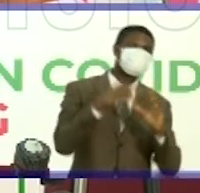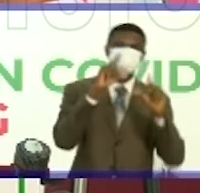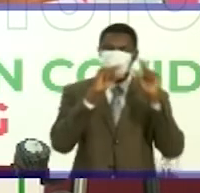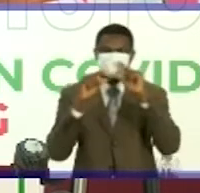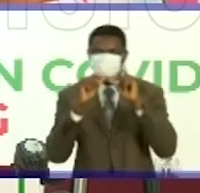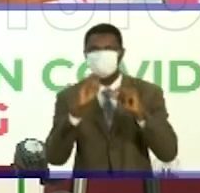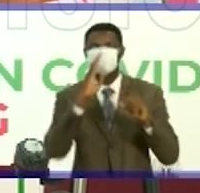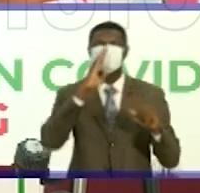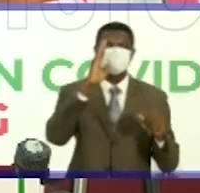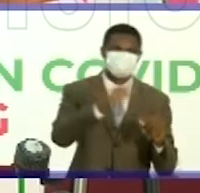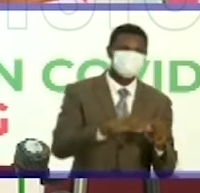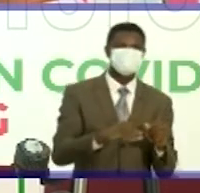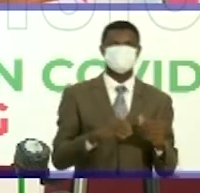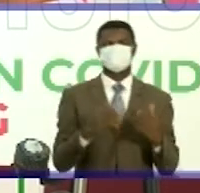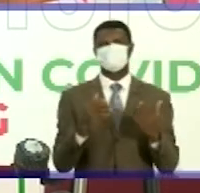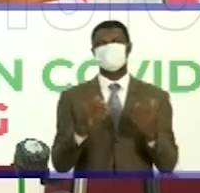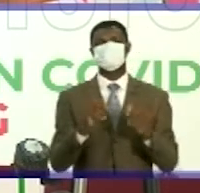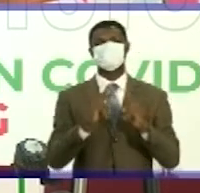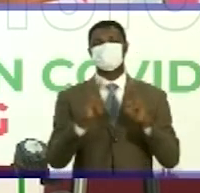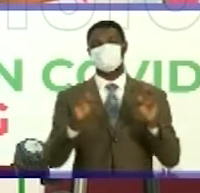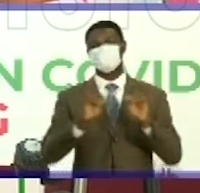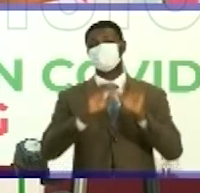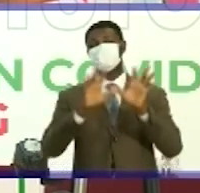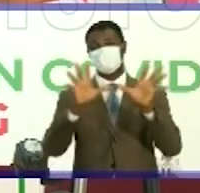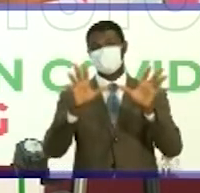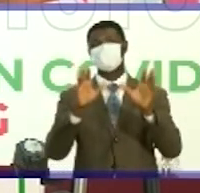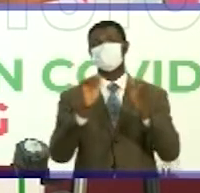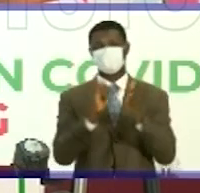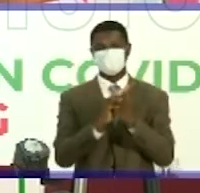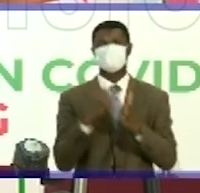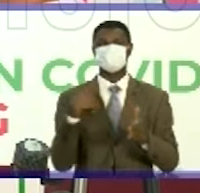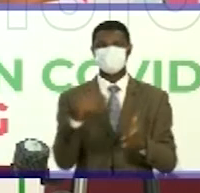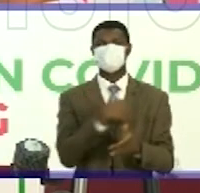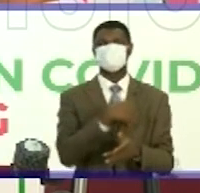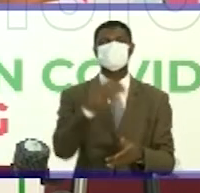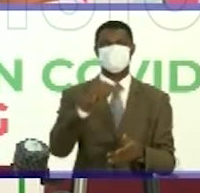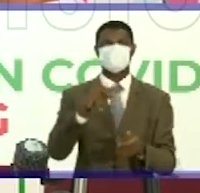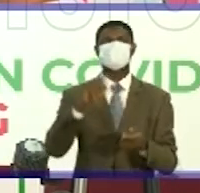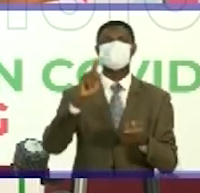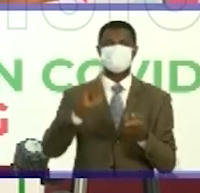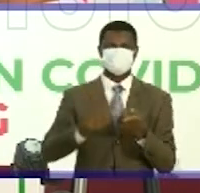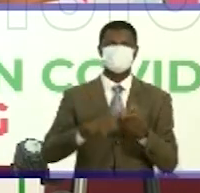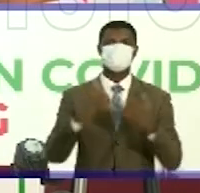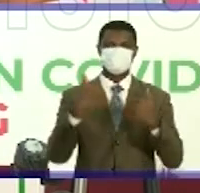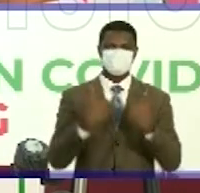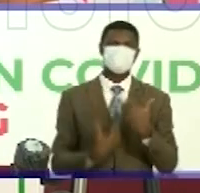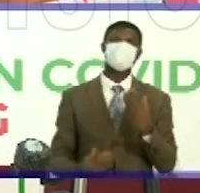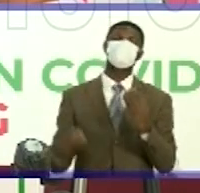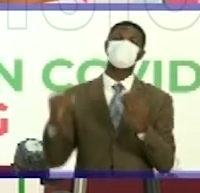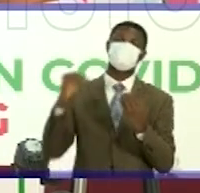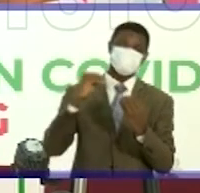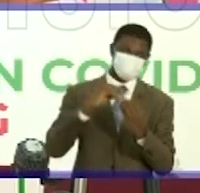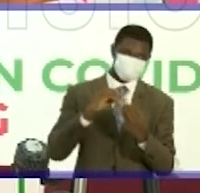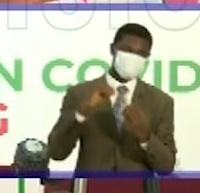pandemic. It is very clear that we need to have additional interventions to improve